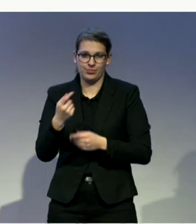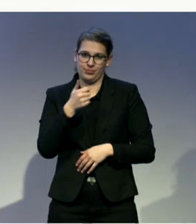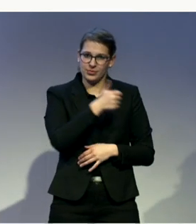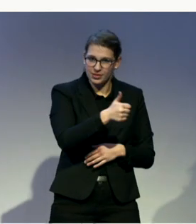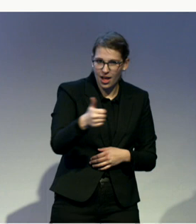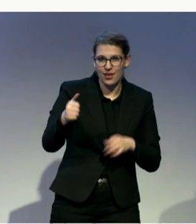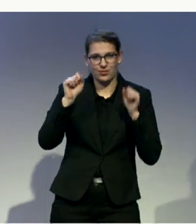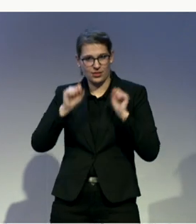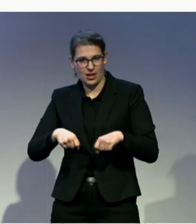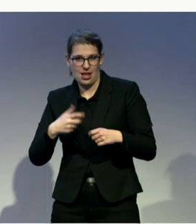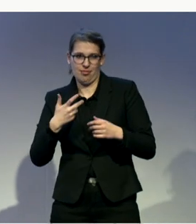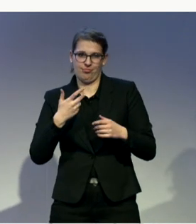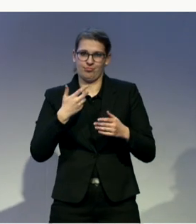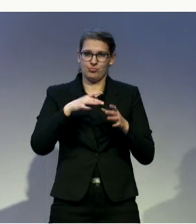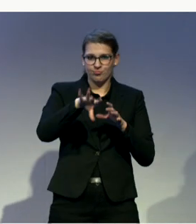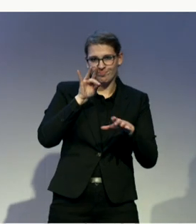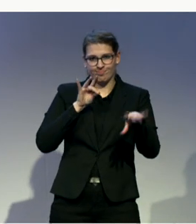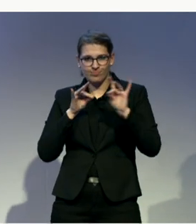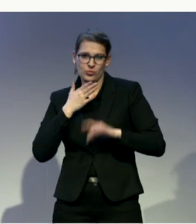and that would be the third word.